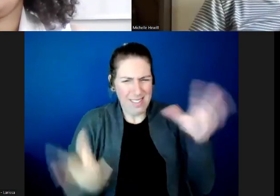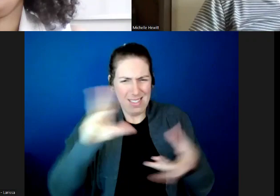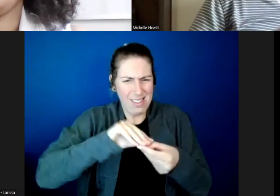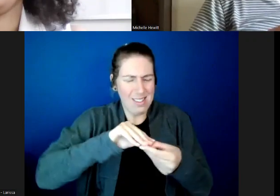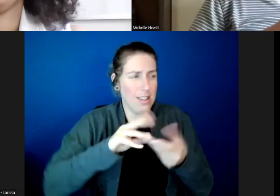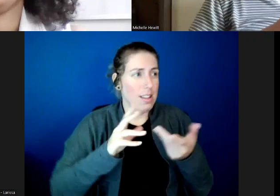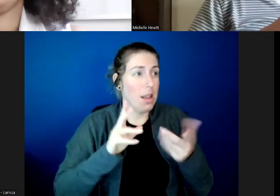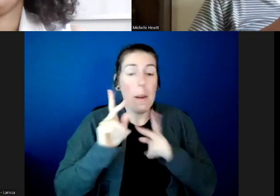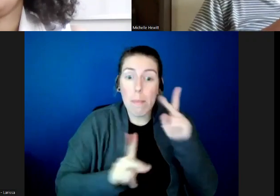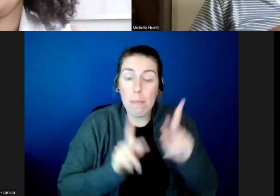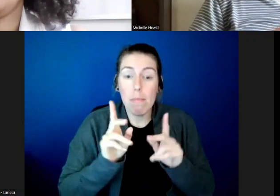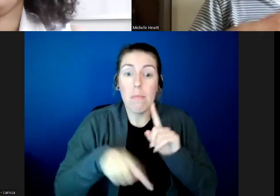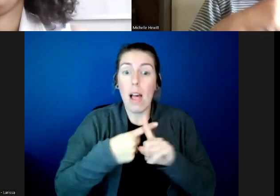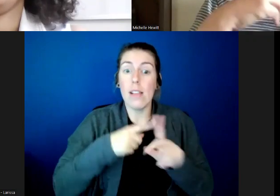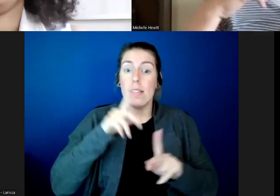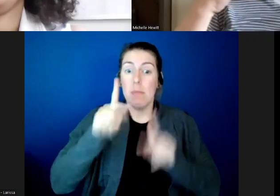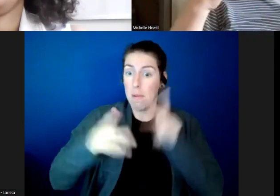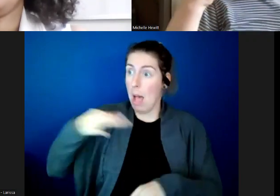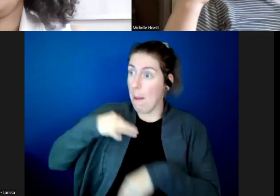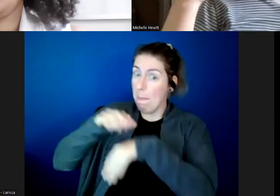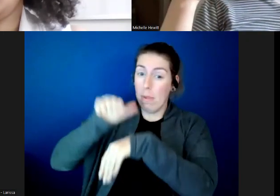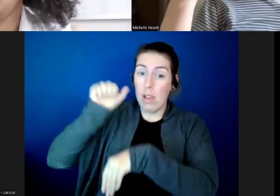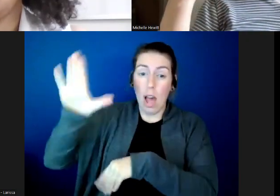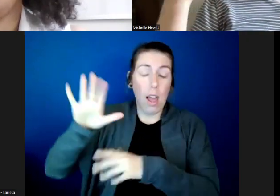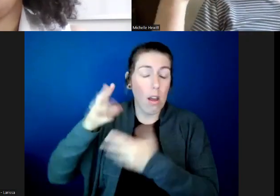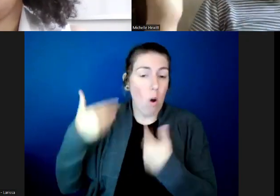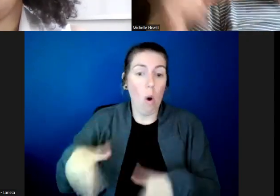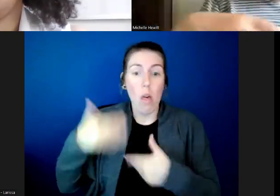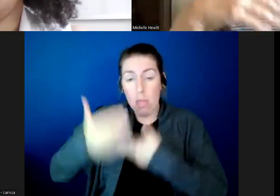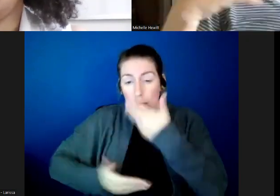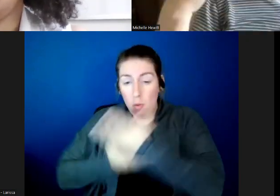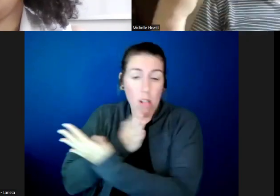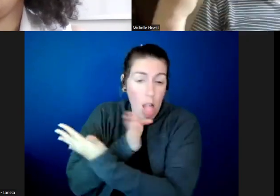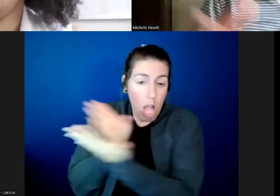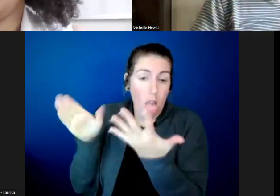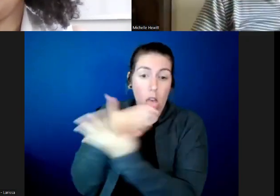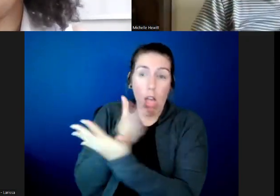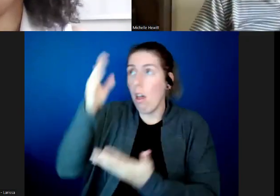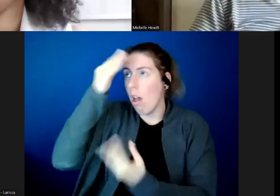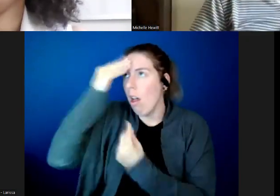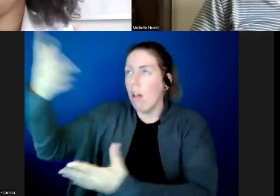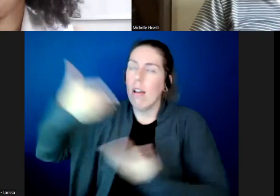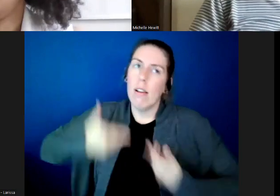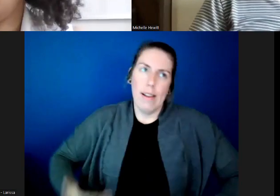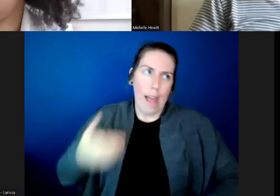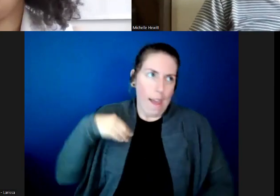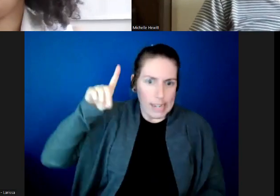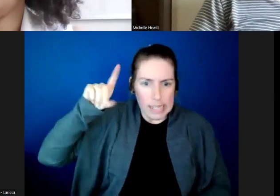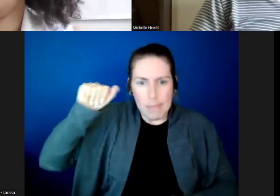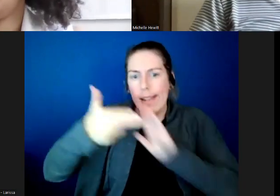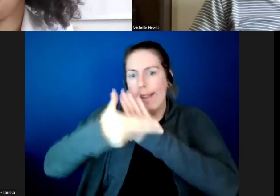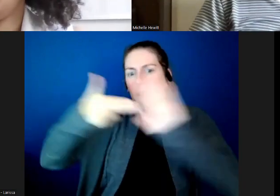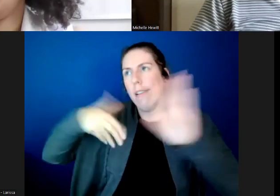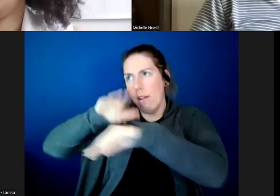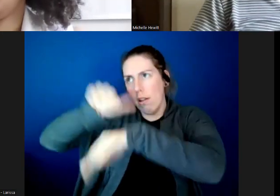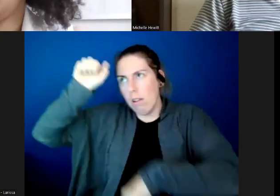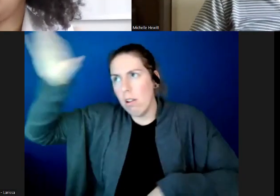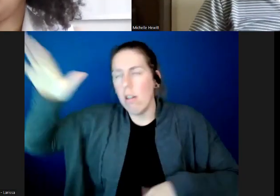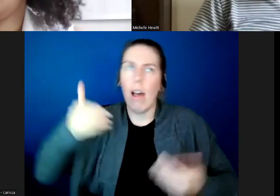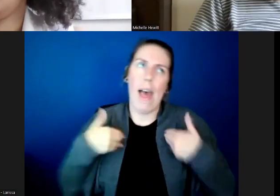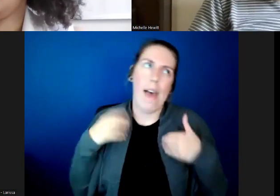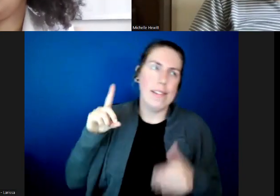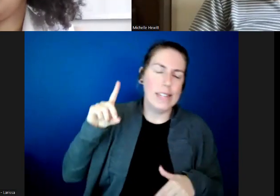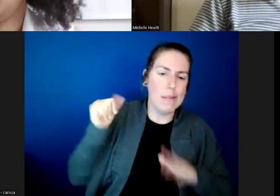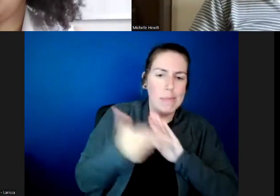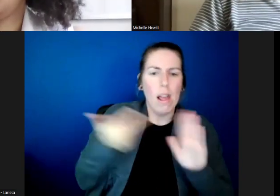people have to jump through to apply, that have to say that they're disabled over and over again, and you know, be able to go